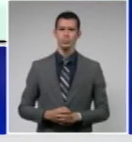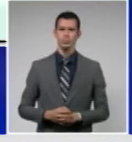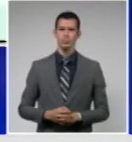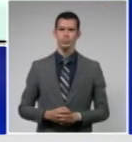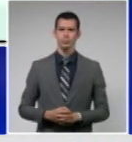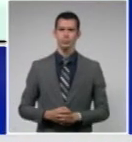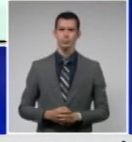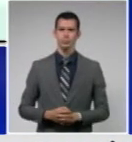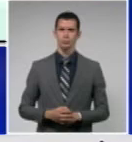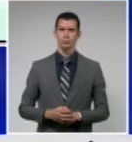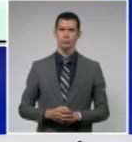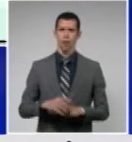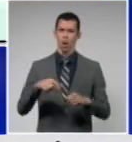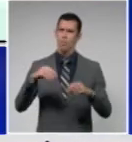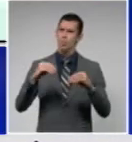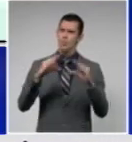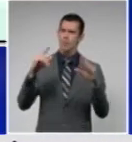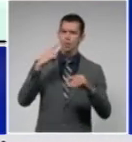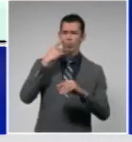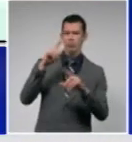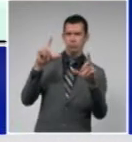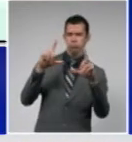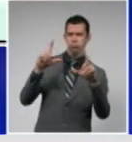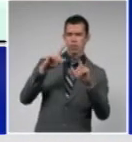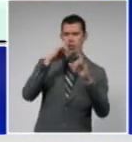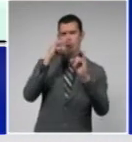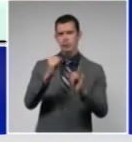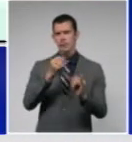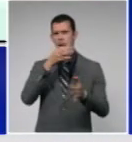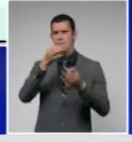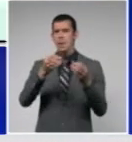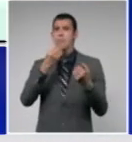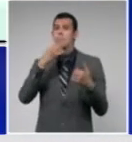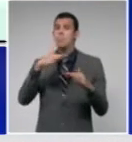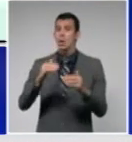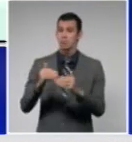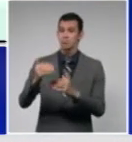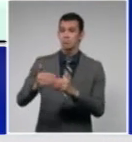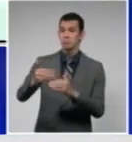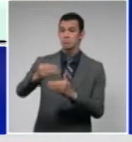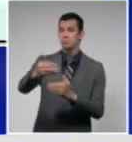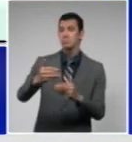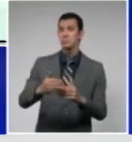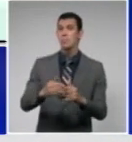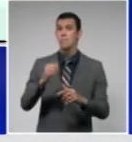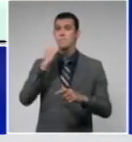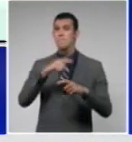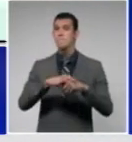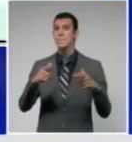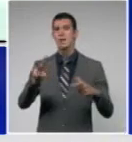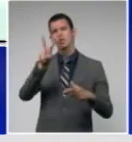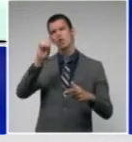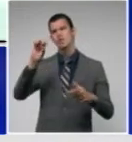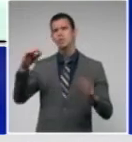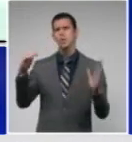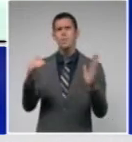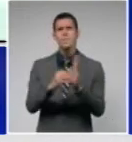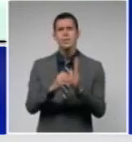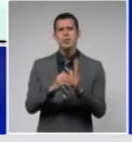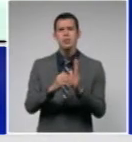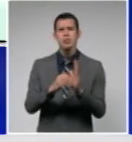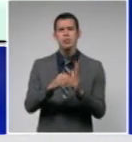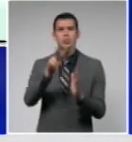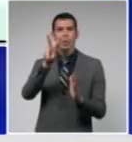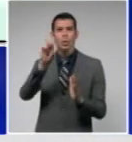80,773 fatalities, with 1,054 reported yesterday. Then comes Brazil with